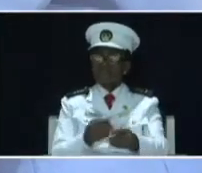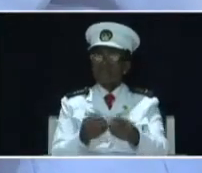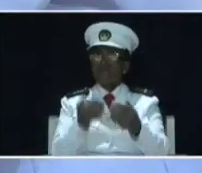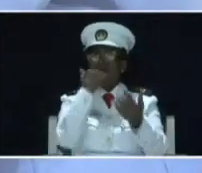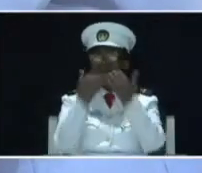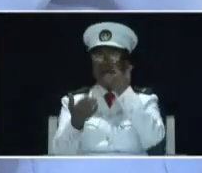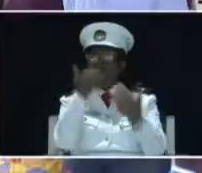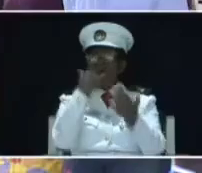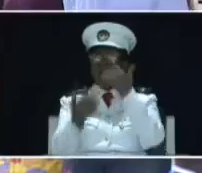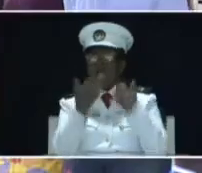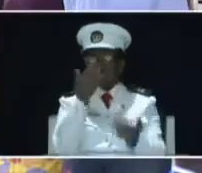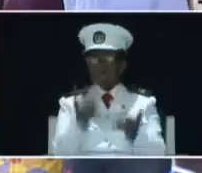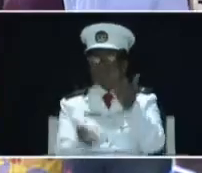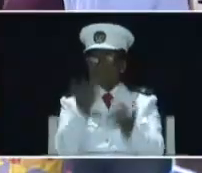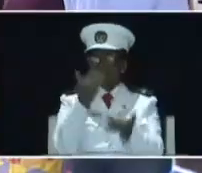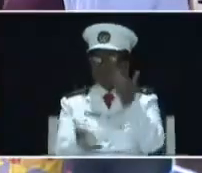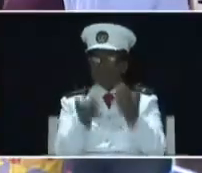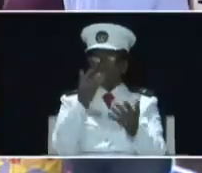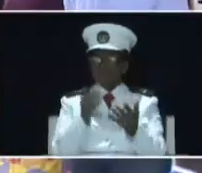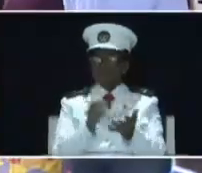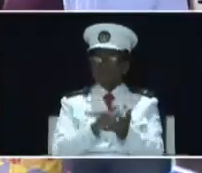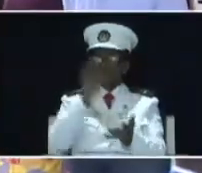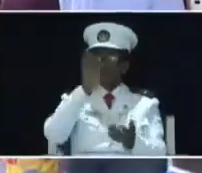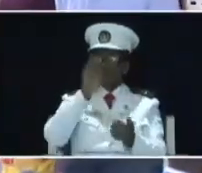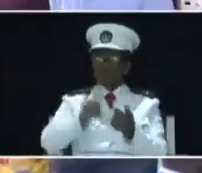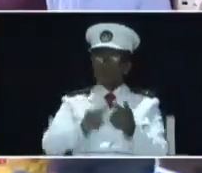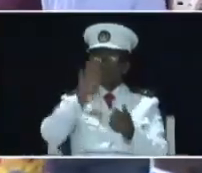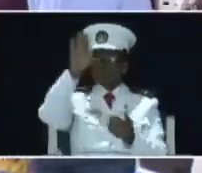glory be to your holy name.